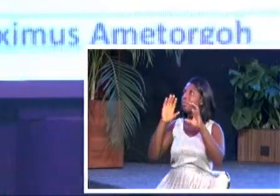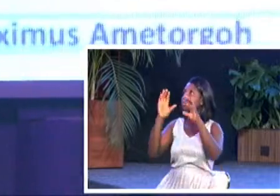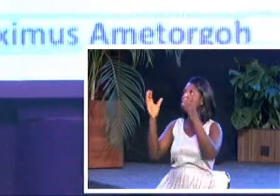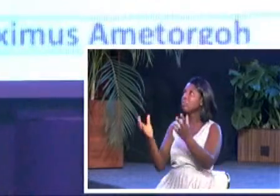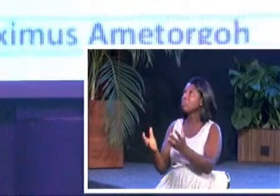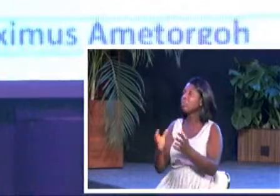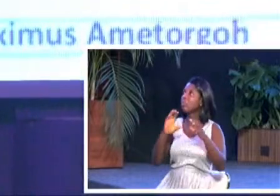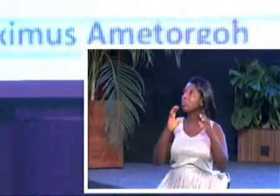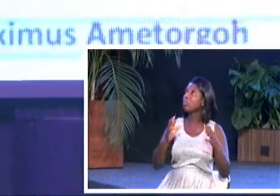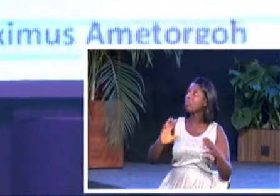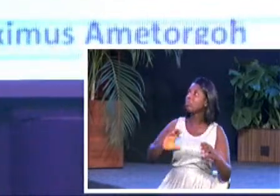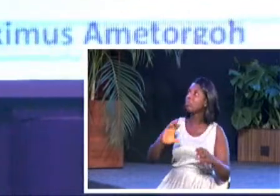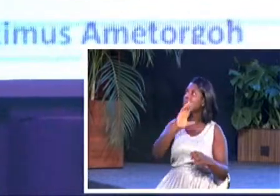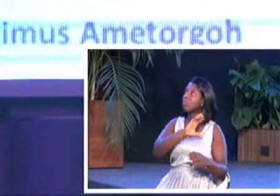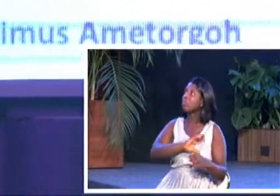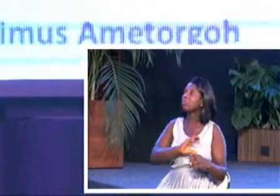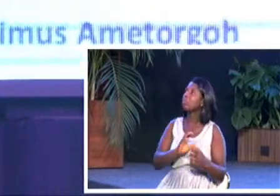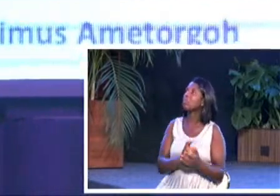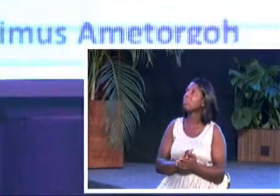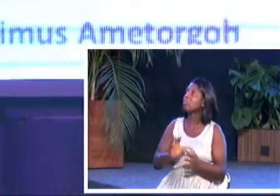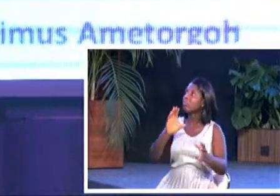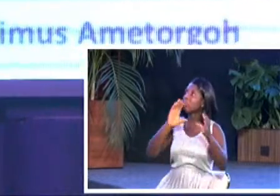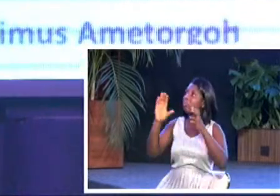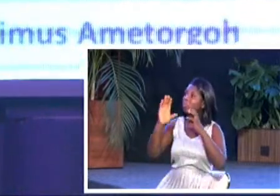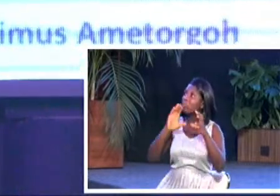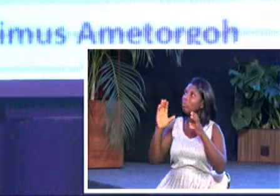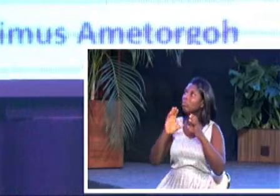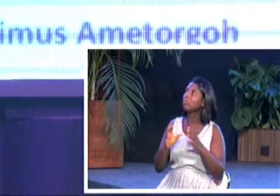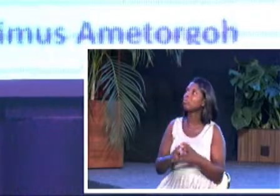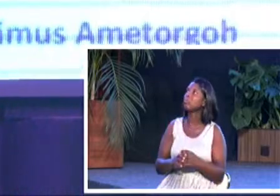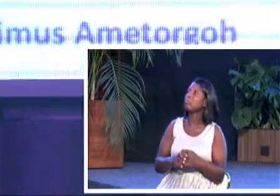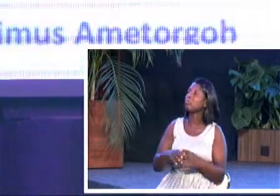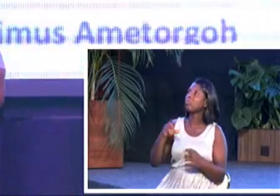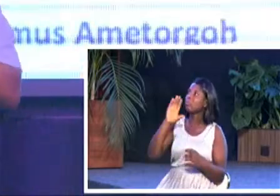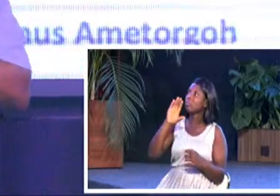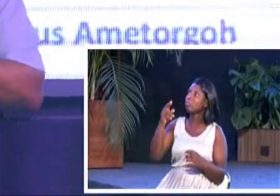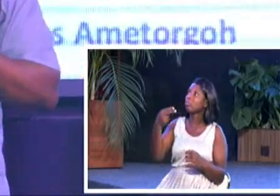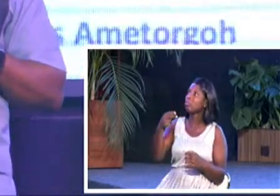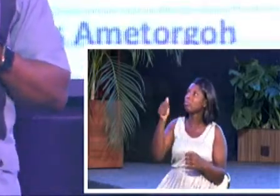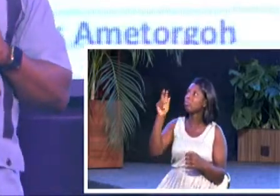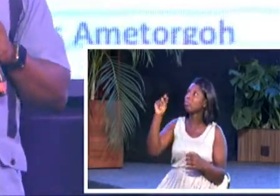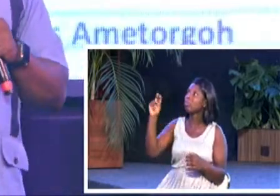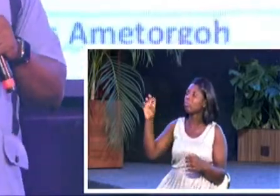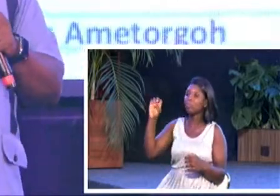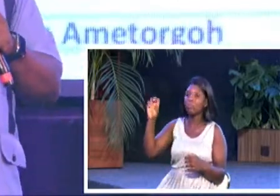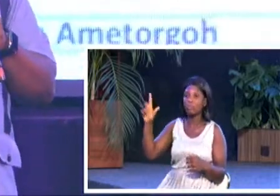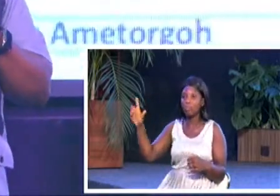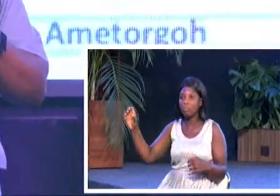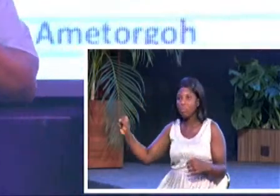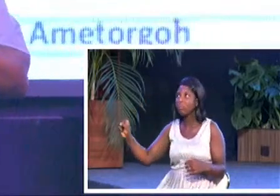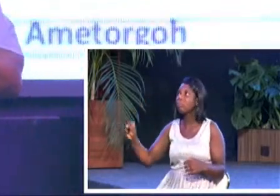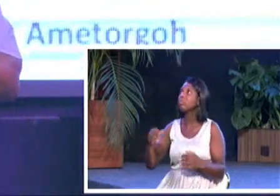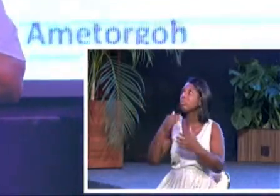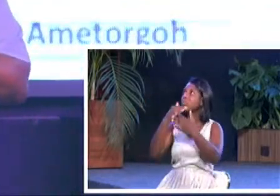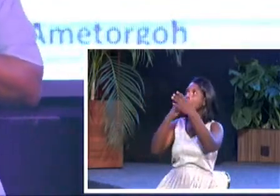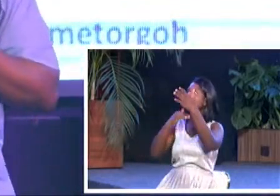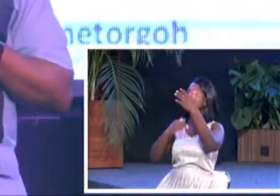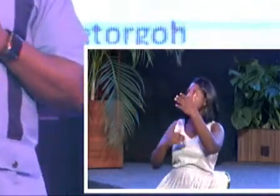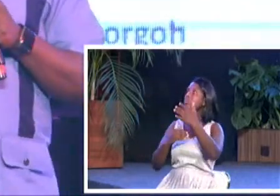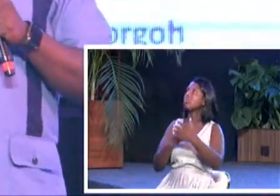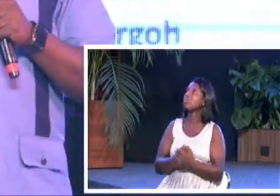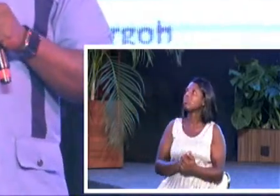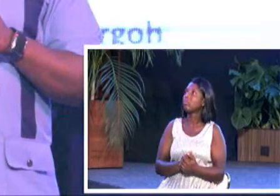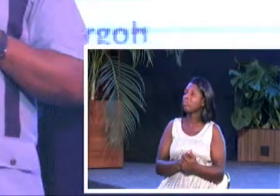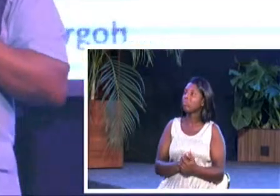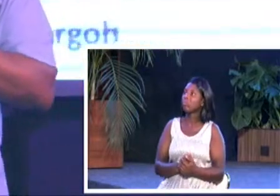have community, campaign, and then commerce, conversion, crisis, and configurations. So